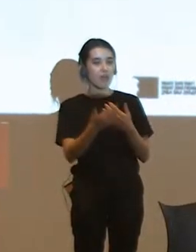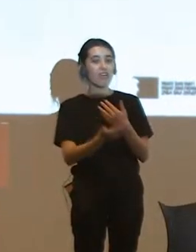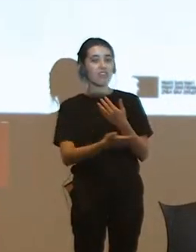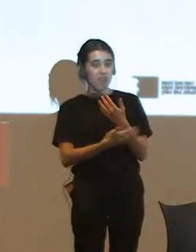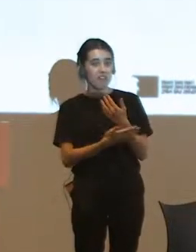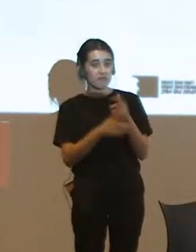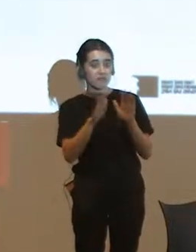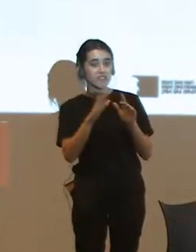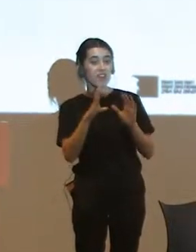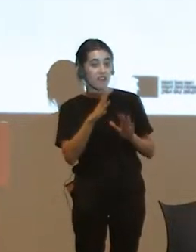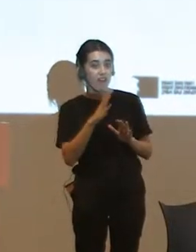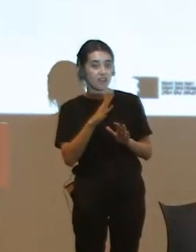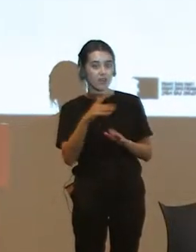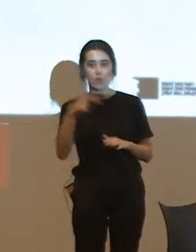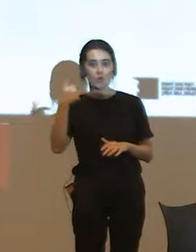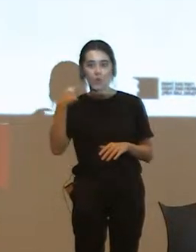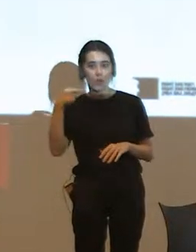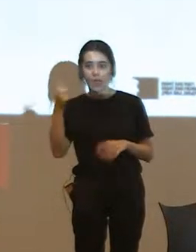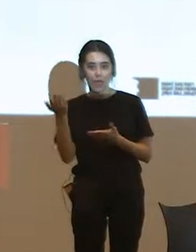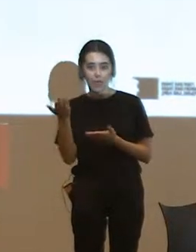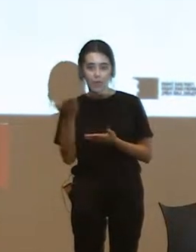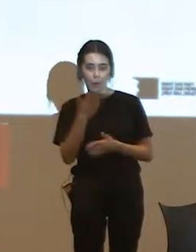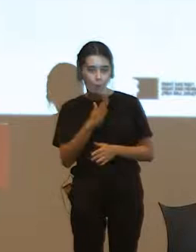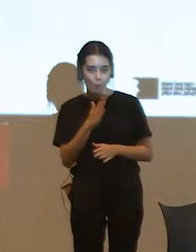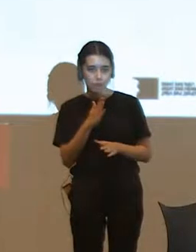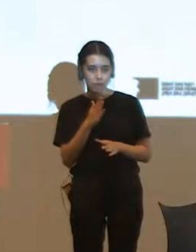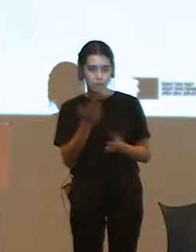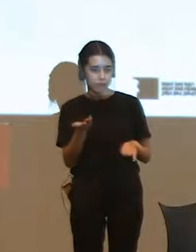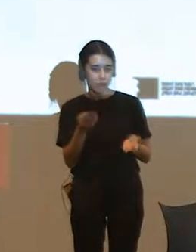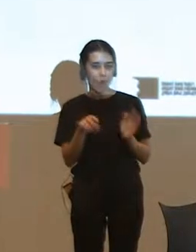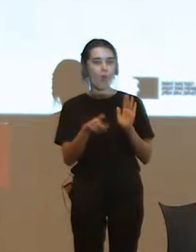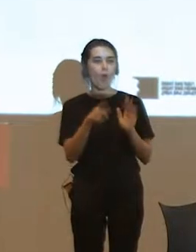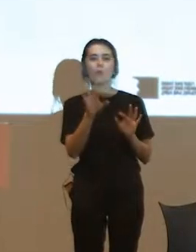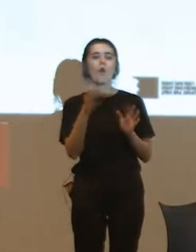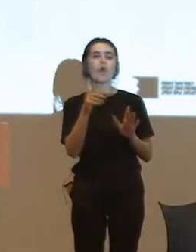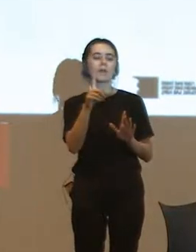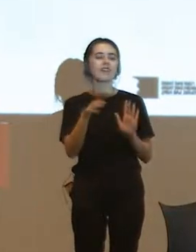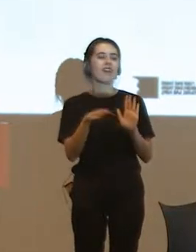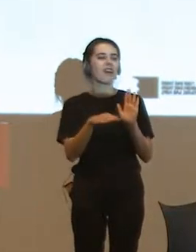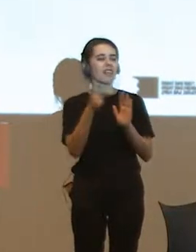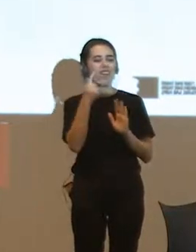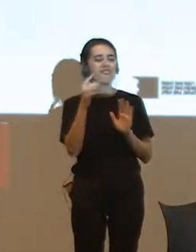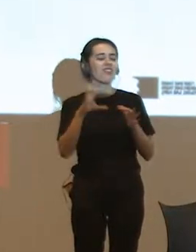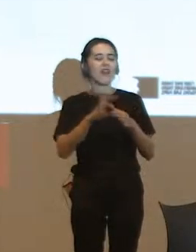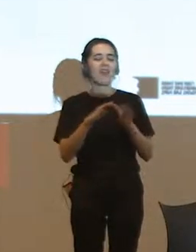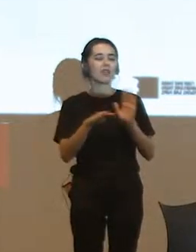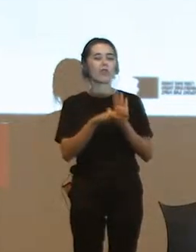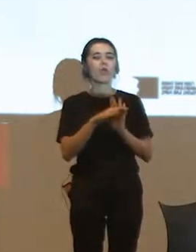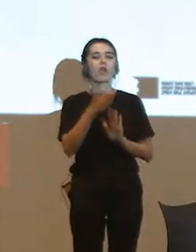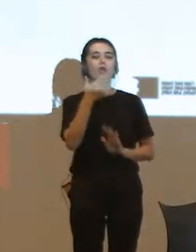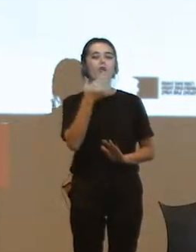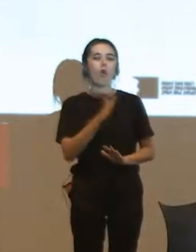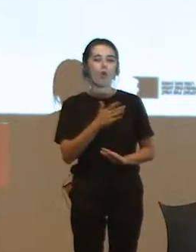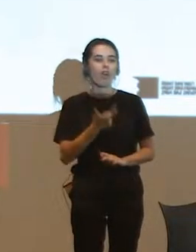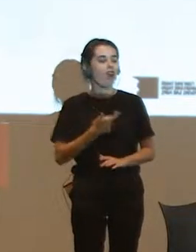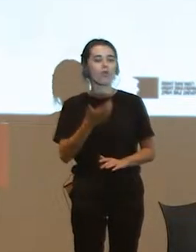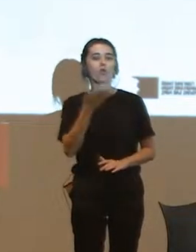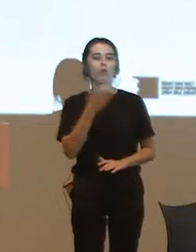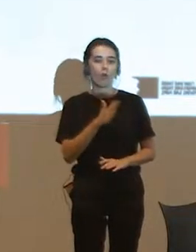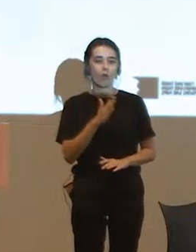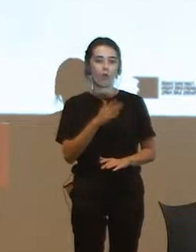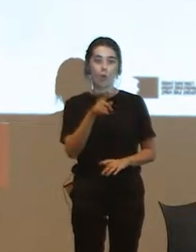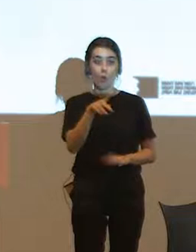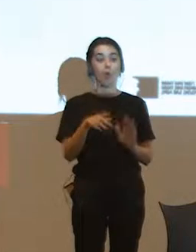found in the territory of hungary they cannot the law says that they cannot ask for asylum they are thrown out of to